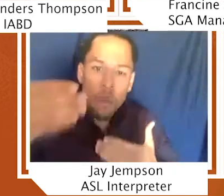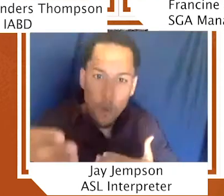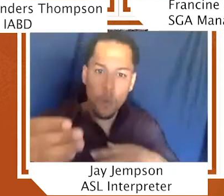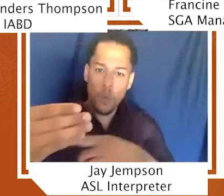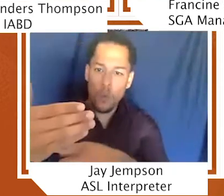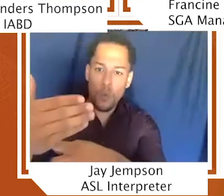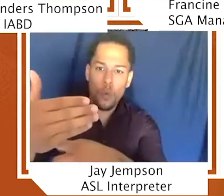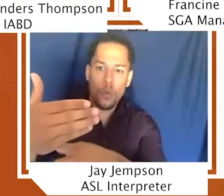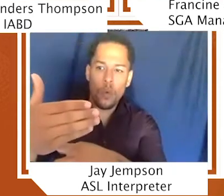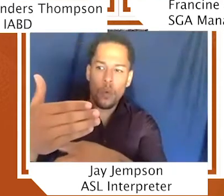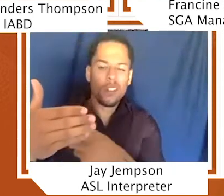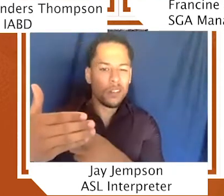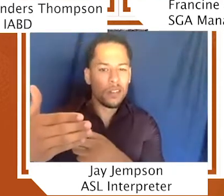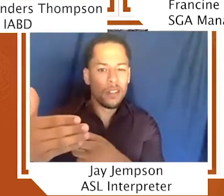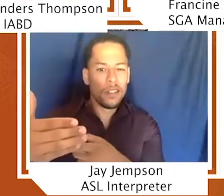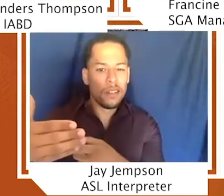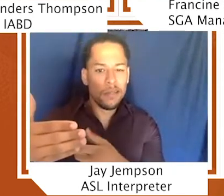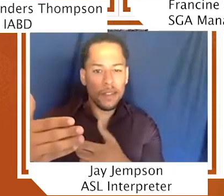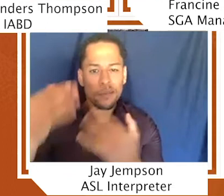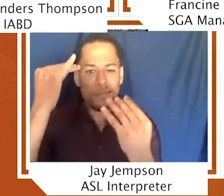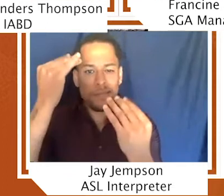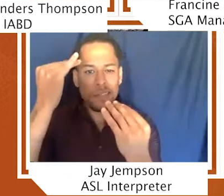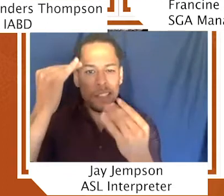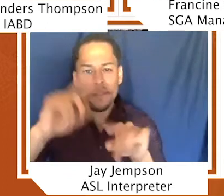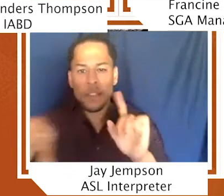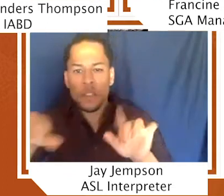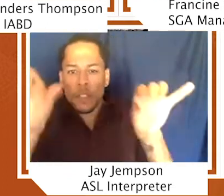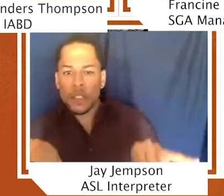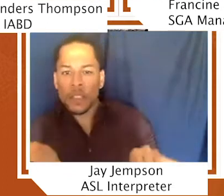are working to create better systems and models